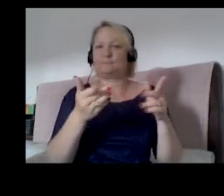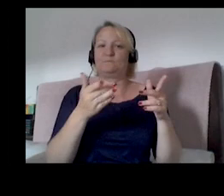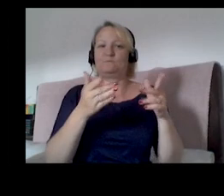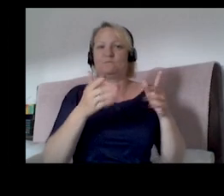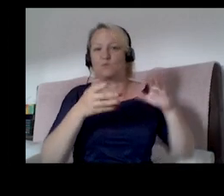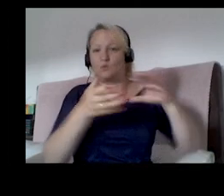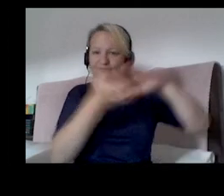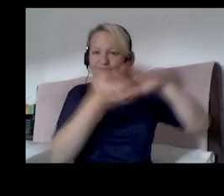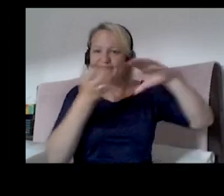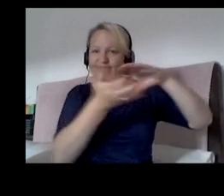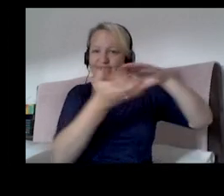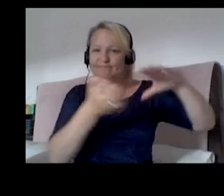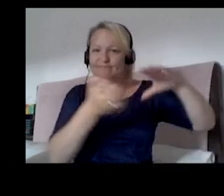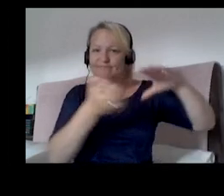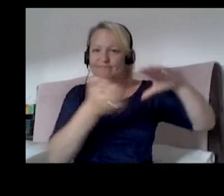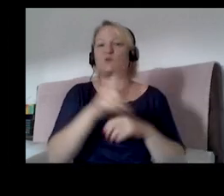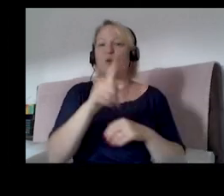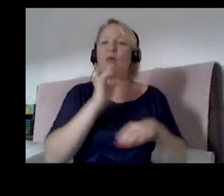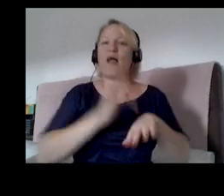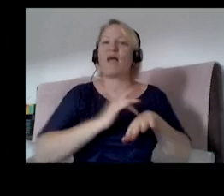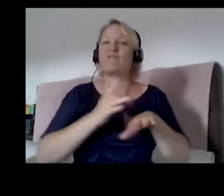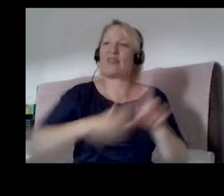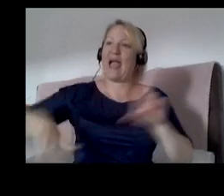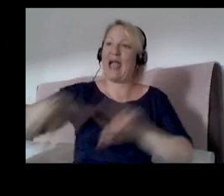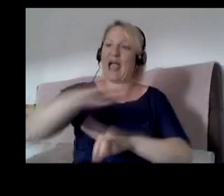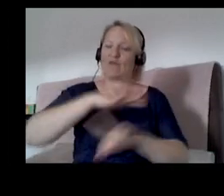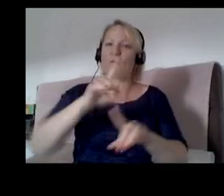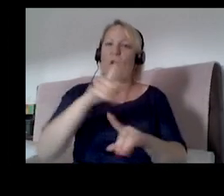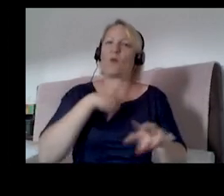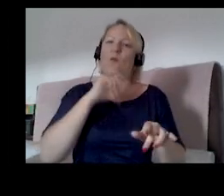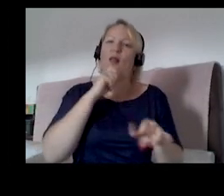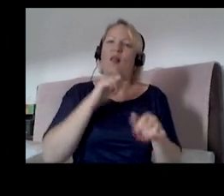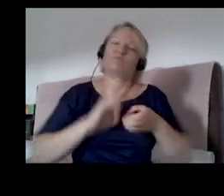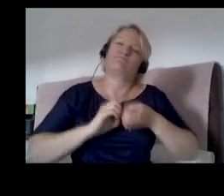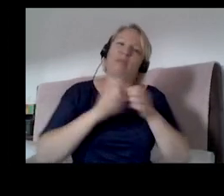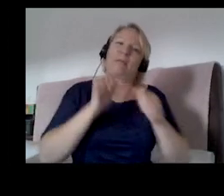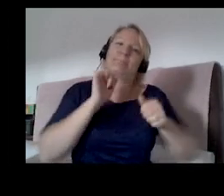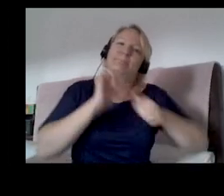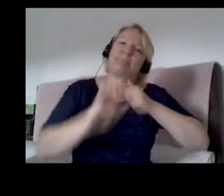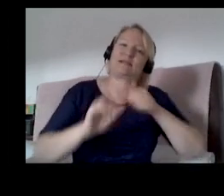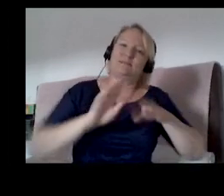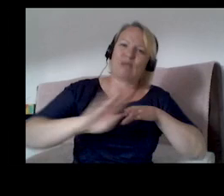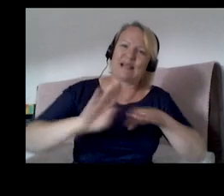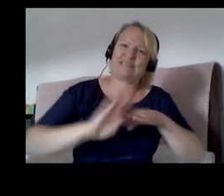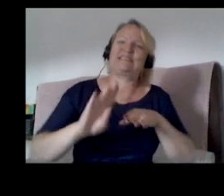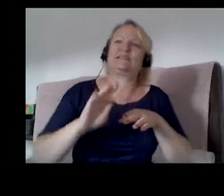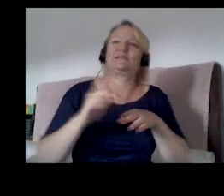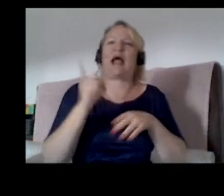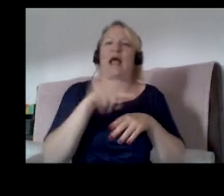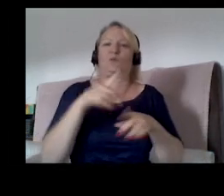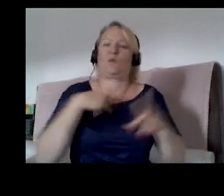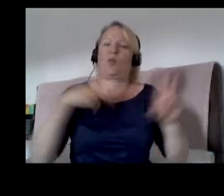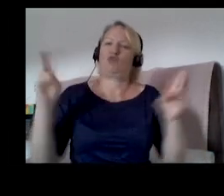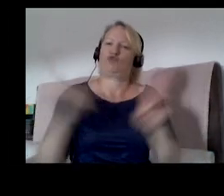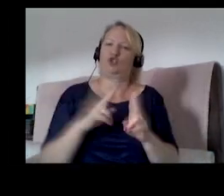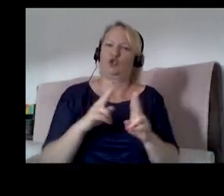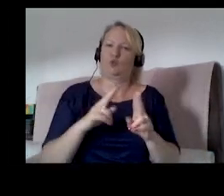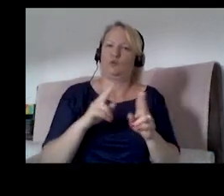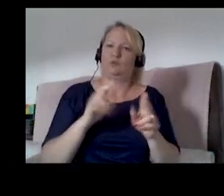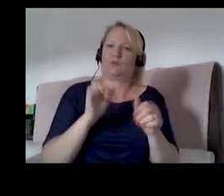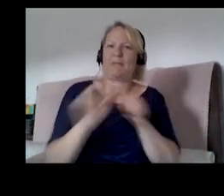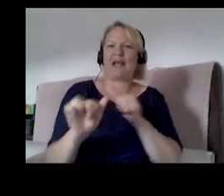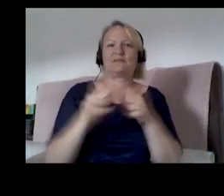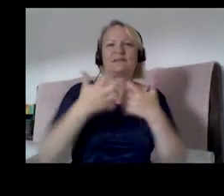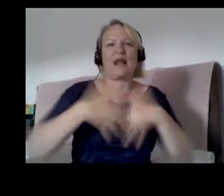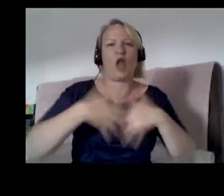on a typical cutting. These works will inevitably have an impact on the area, but by applying best practice and using